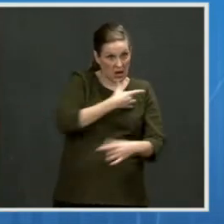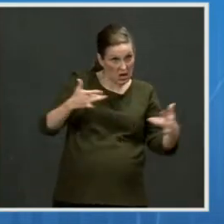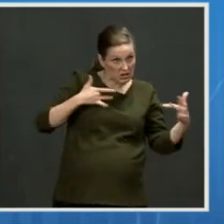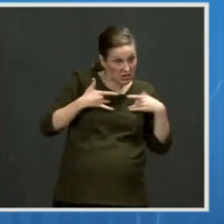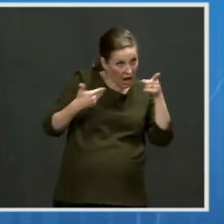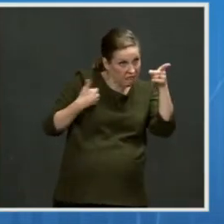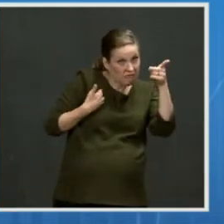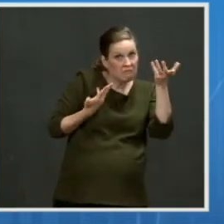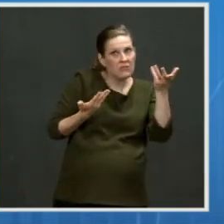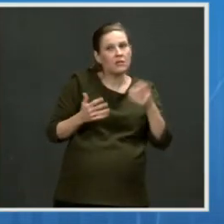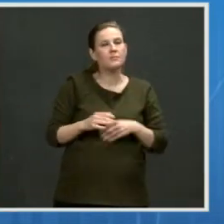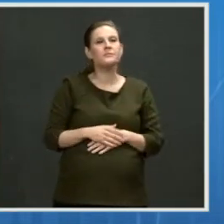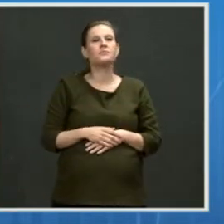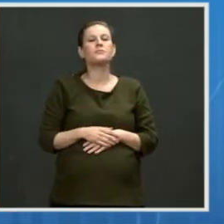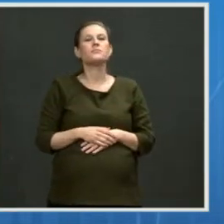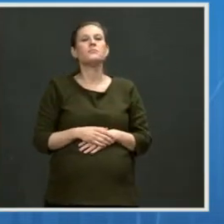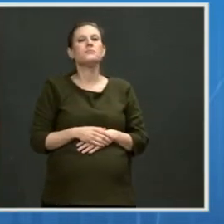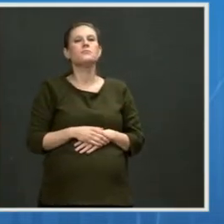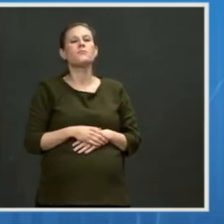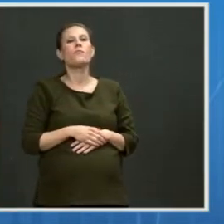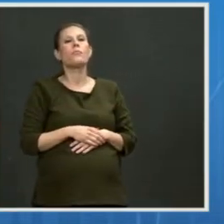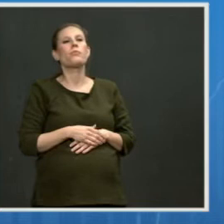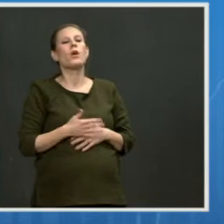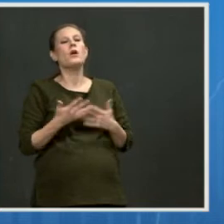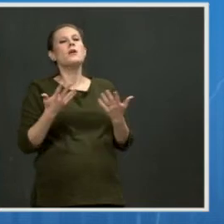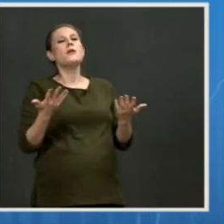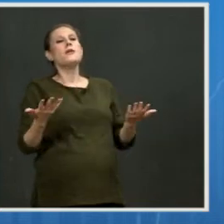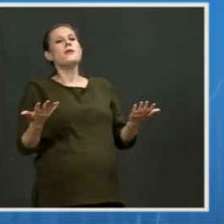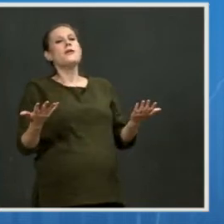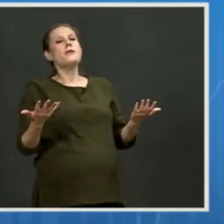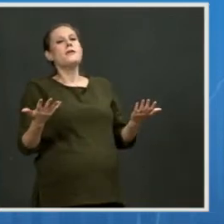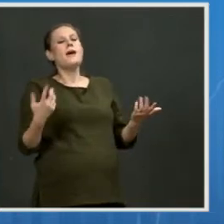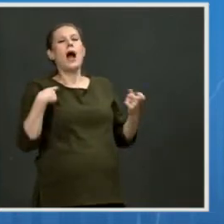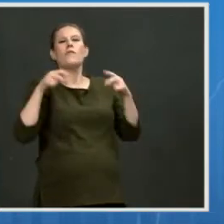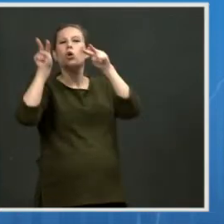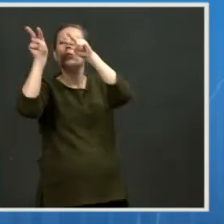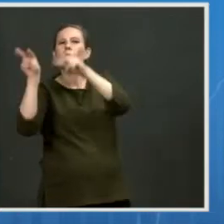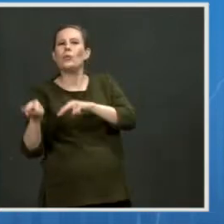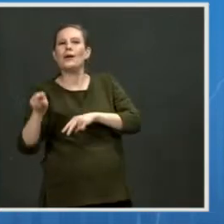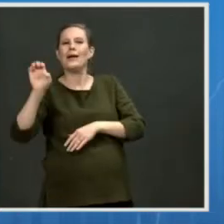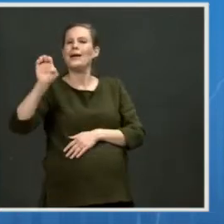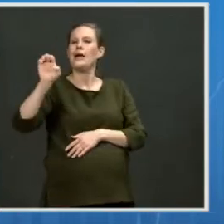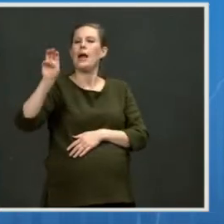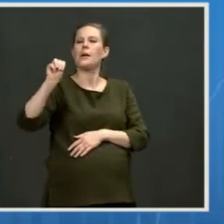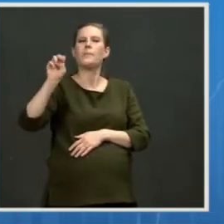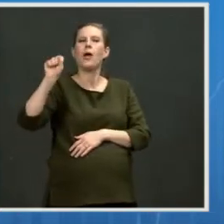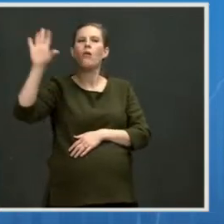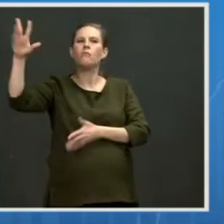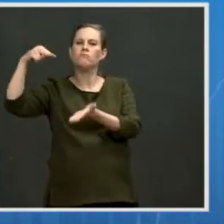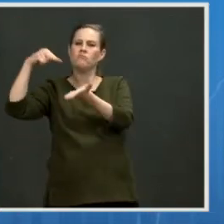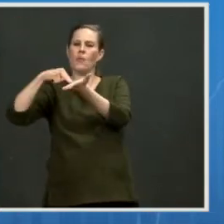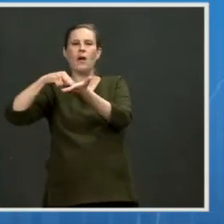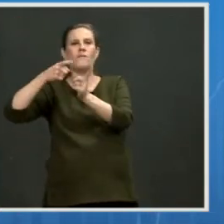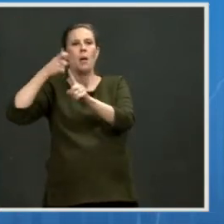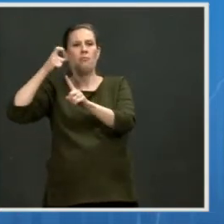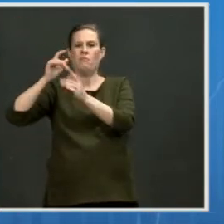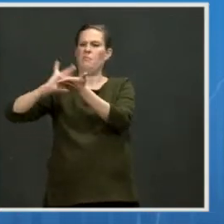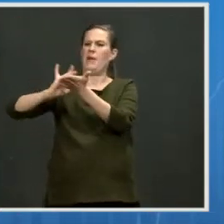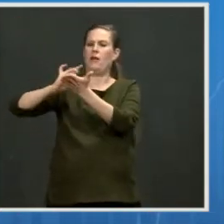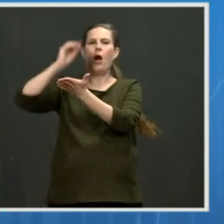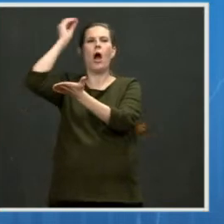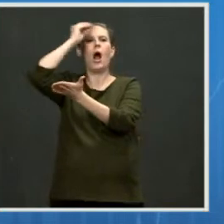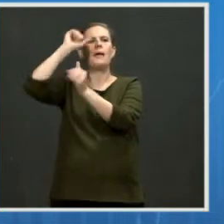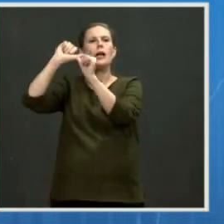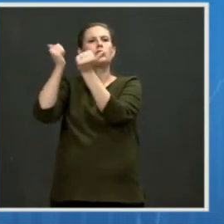back to the European Medicines Agency, the EMA, which again have made the statement that is their